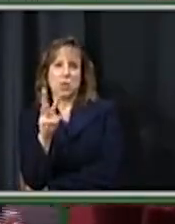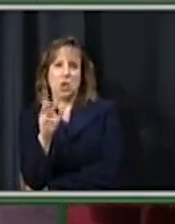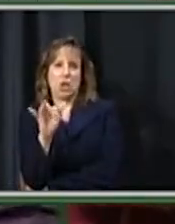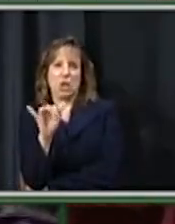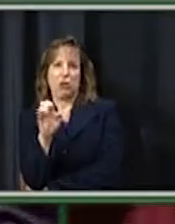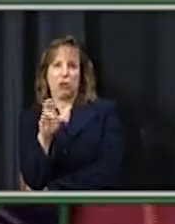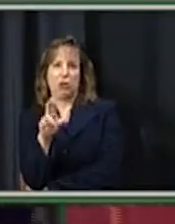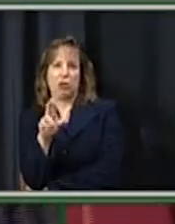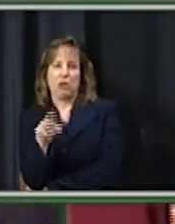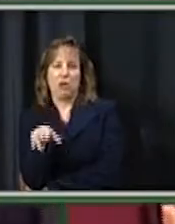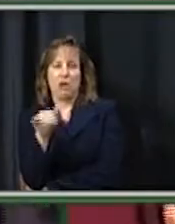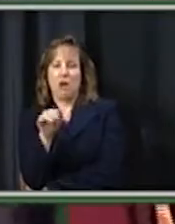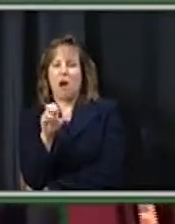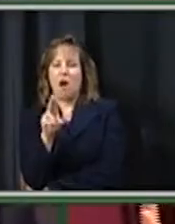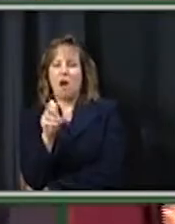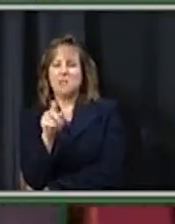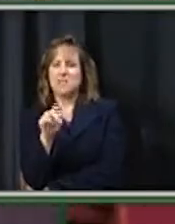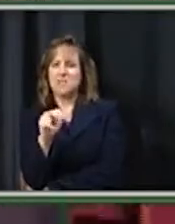Austin Dotson.